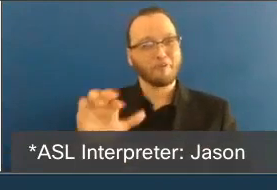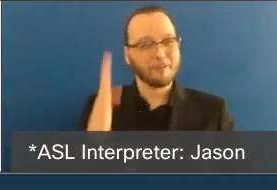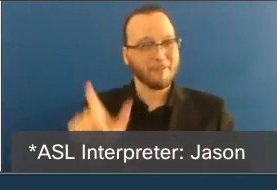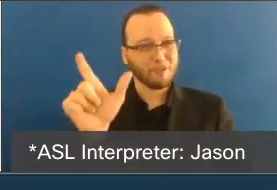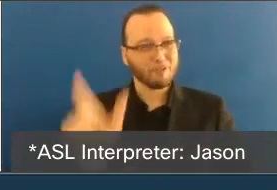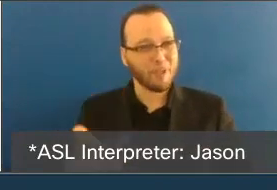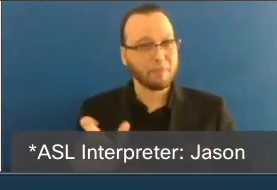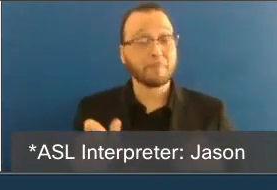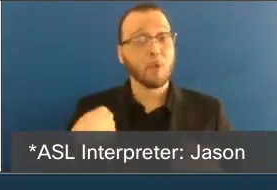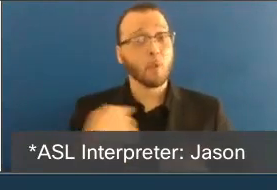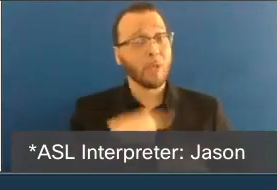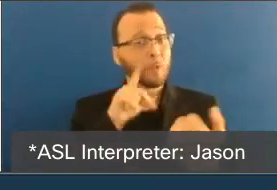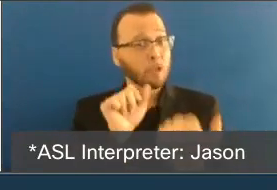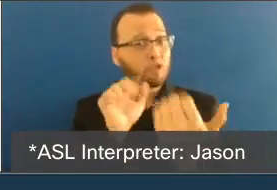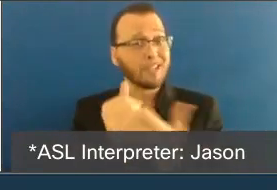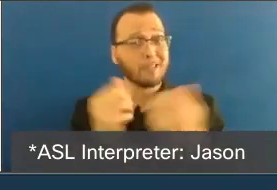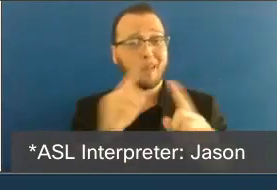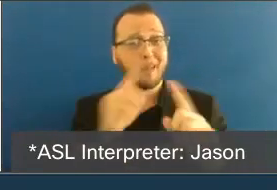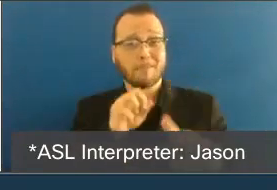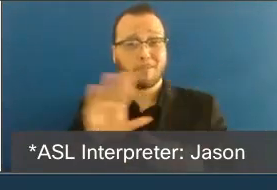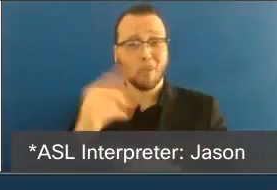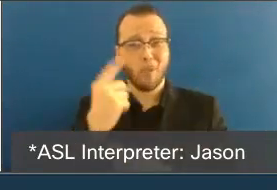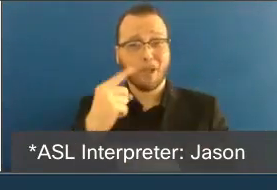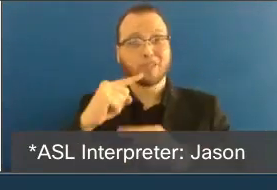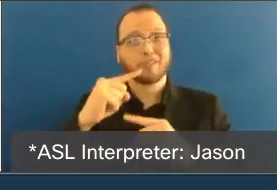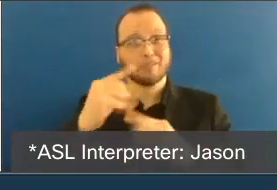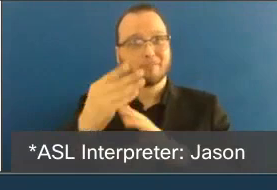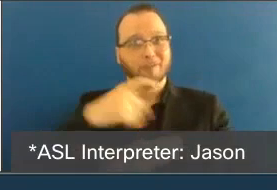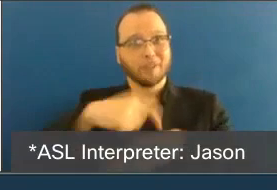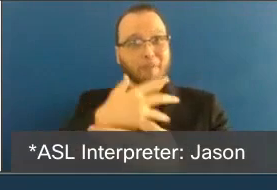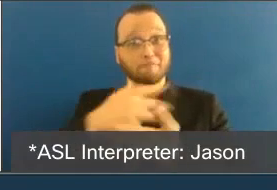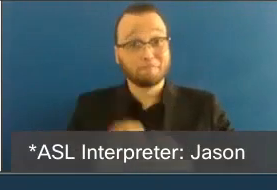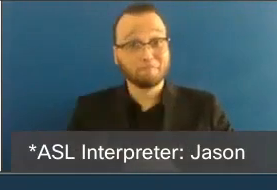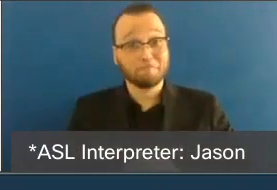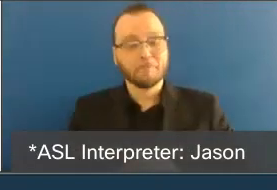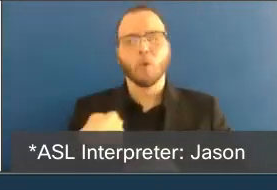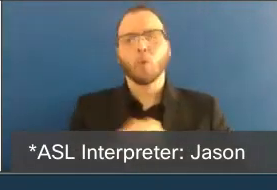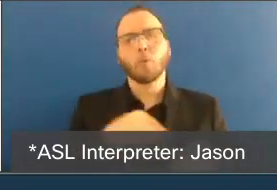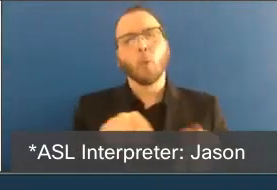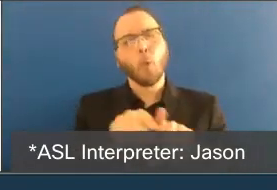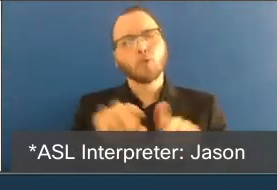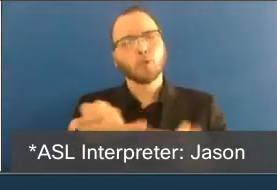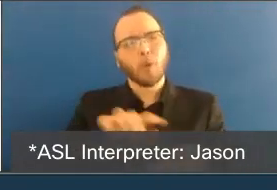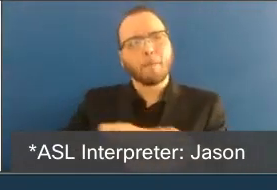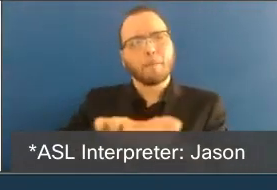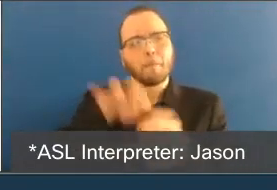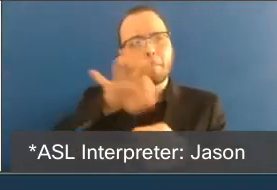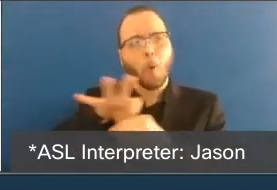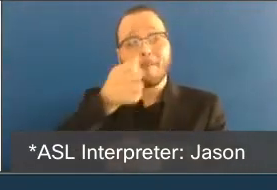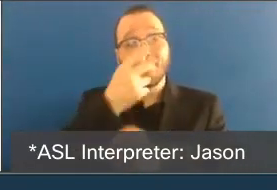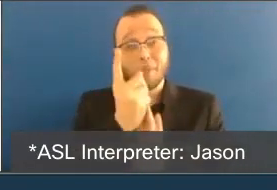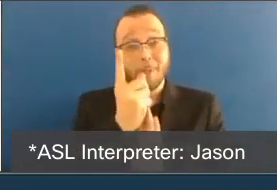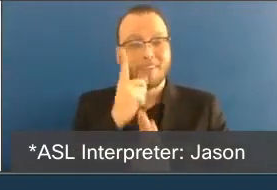address as many of your questions as the presenter as time permits. We will also be conducting a poll in a few moments and appreciate your